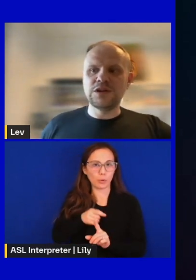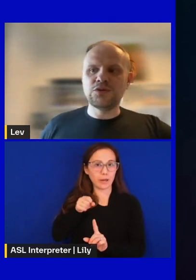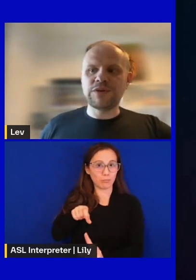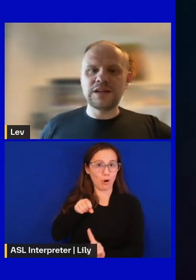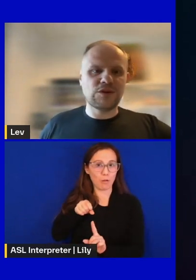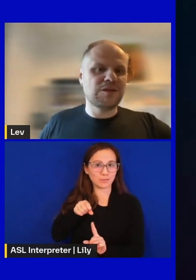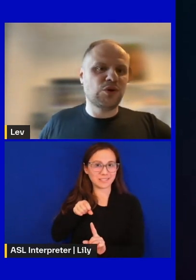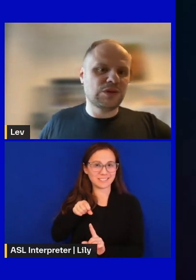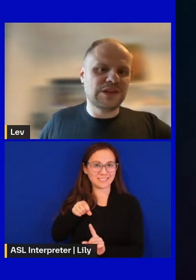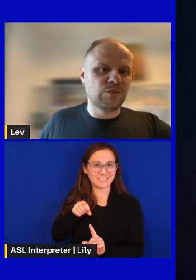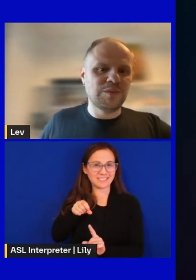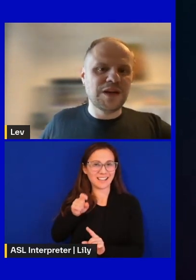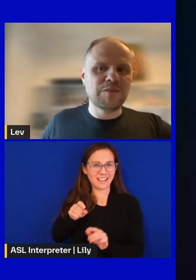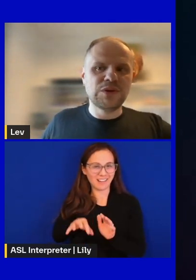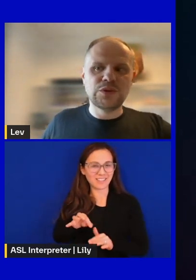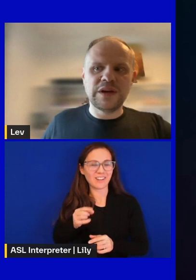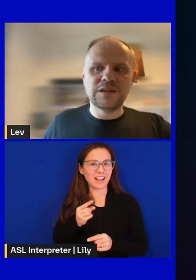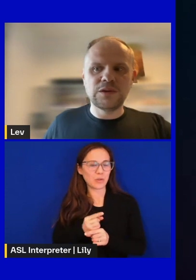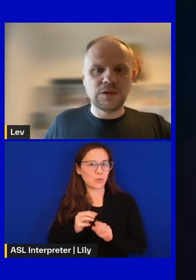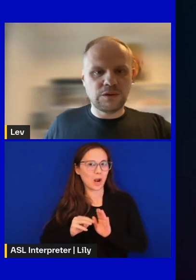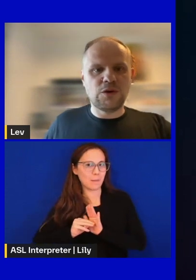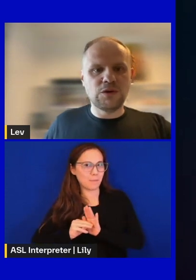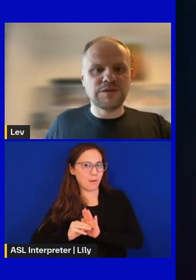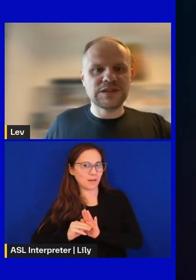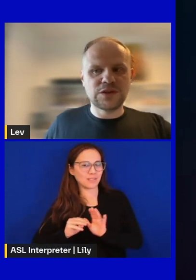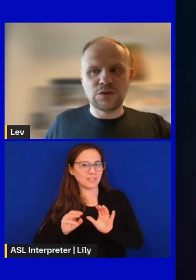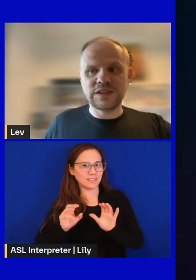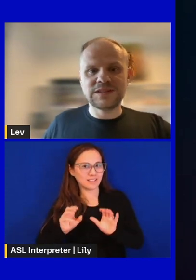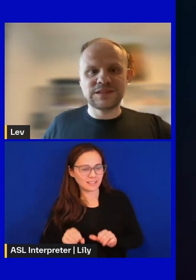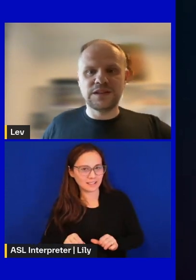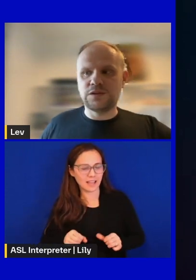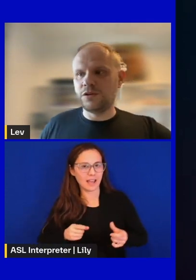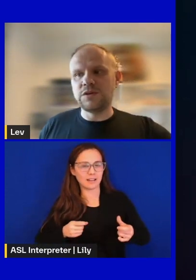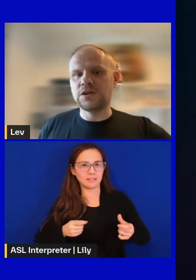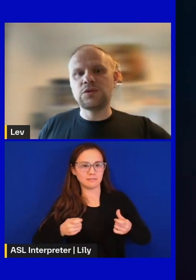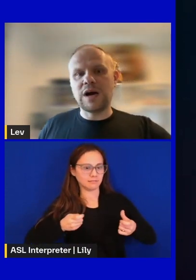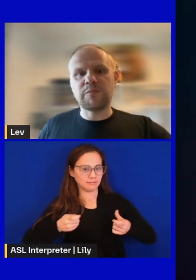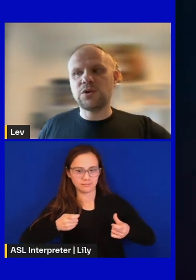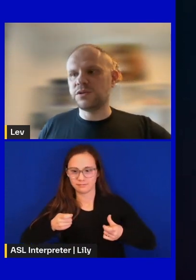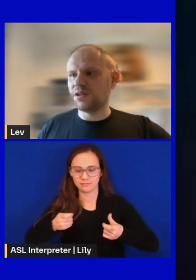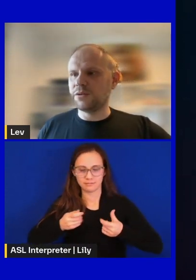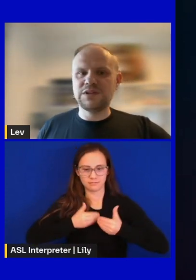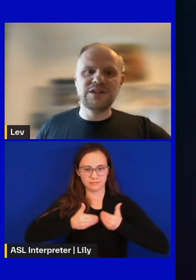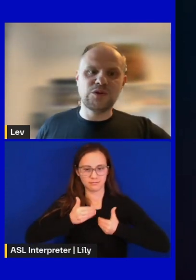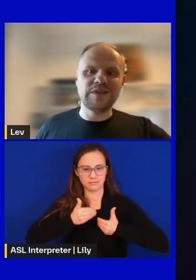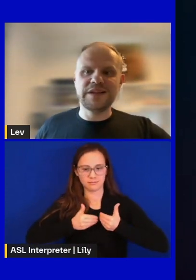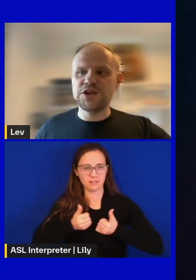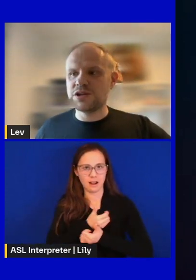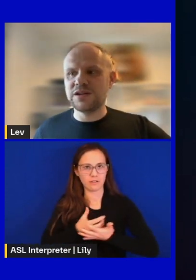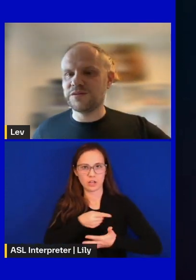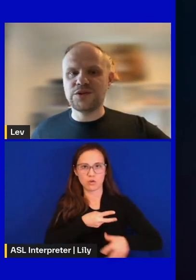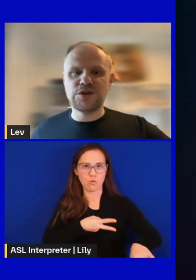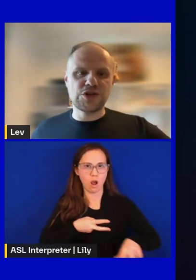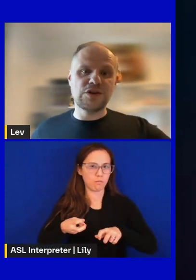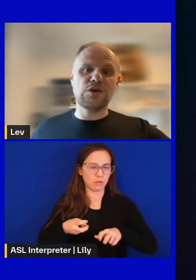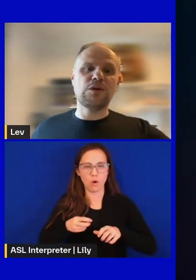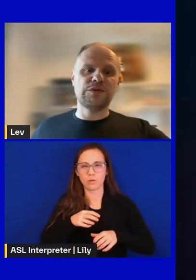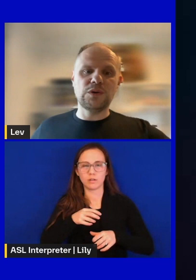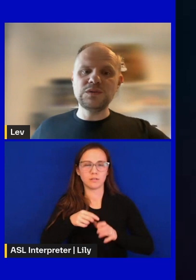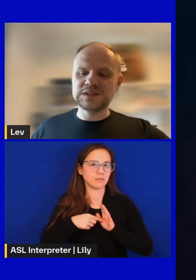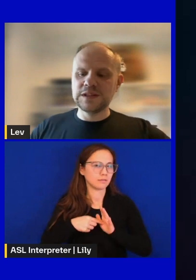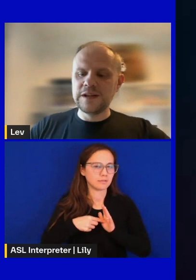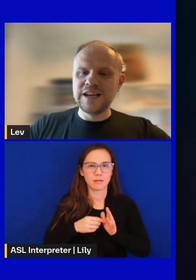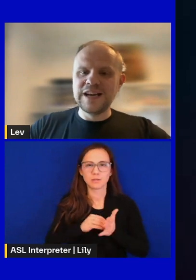You need to find the right model that will be able to handle all of this context that you need to upload, including documentation and configuration and